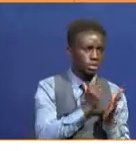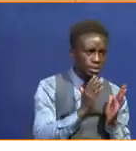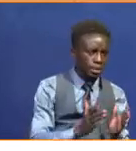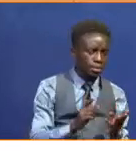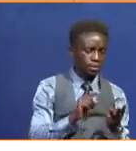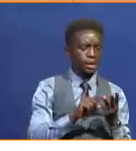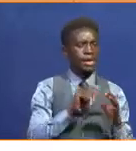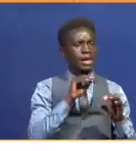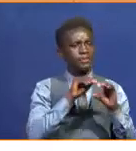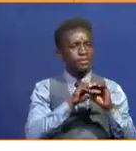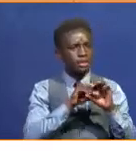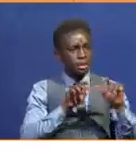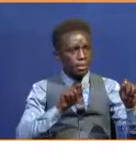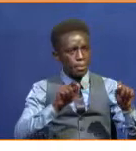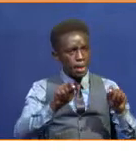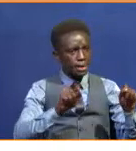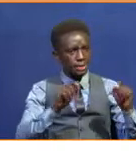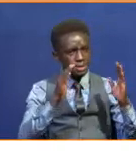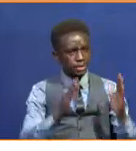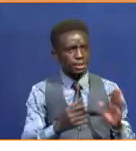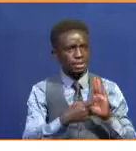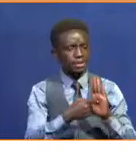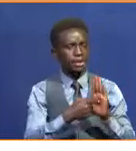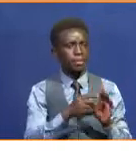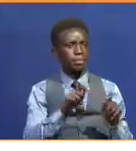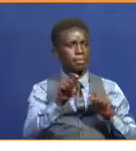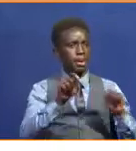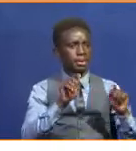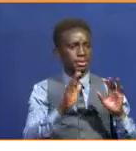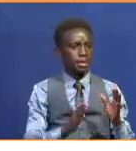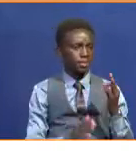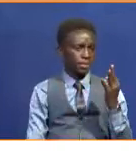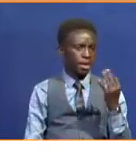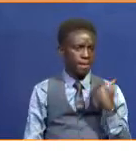investment managers like the three managers I have here?